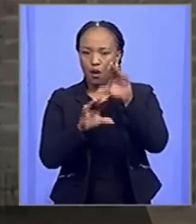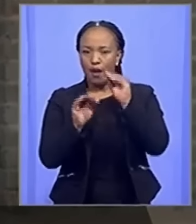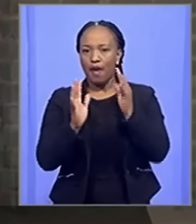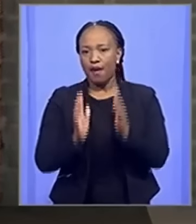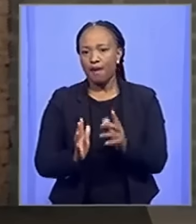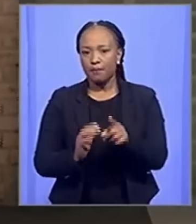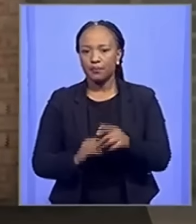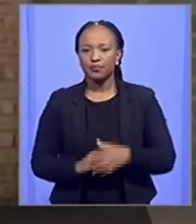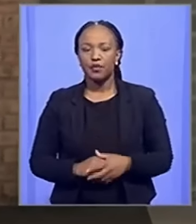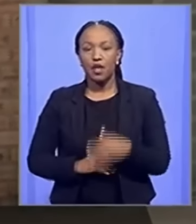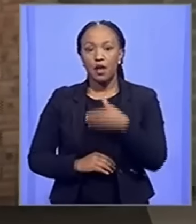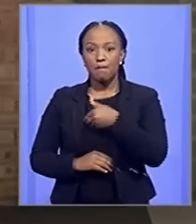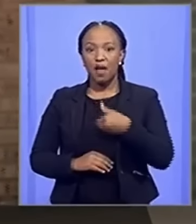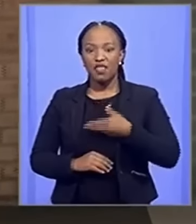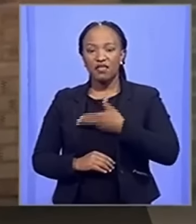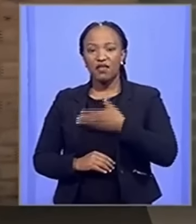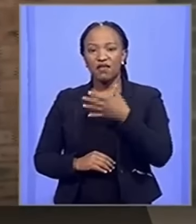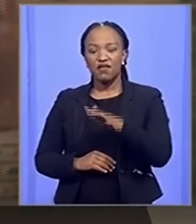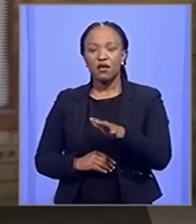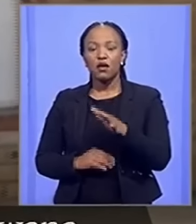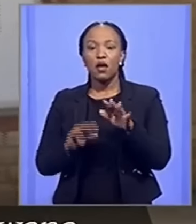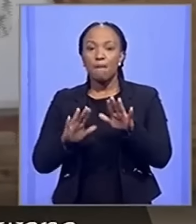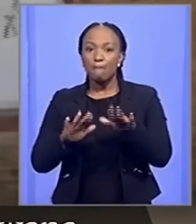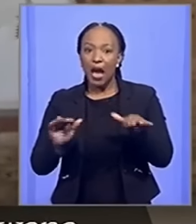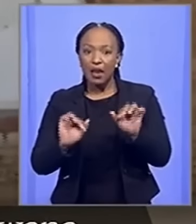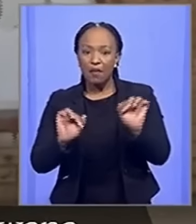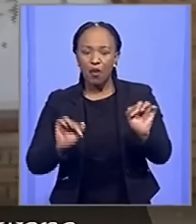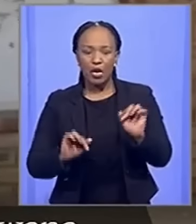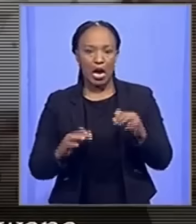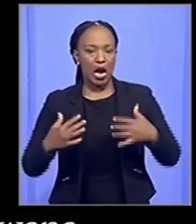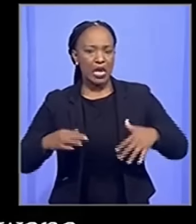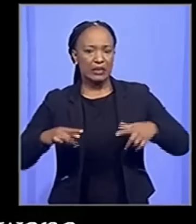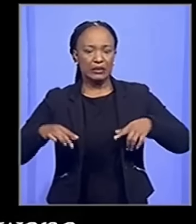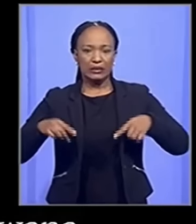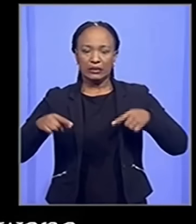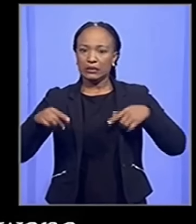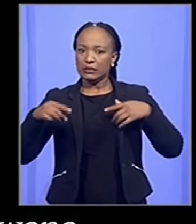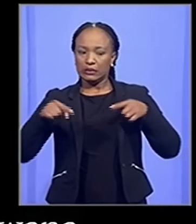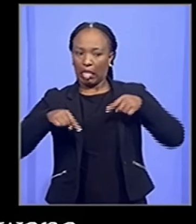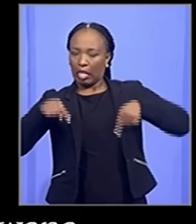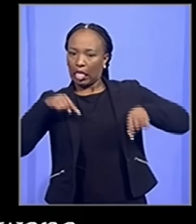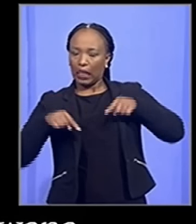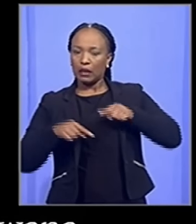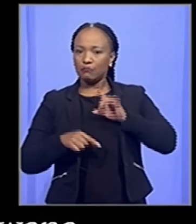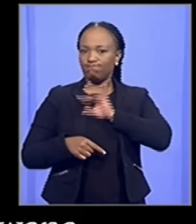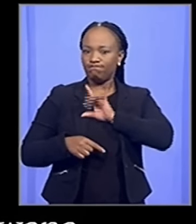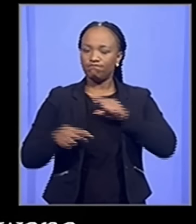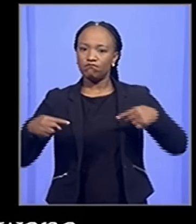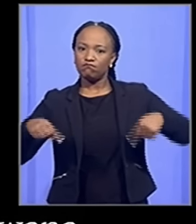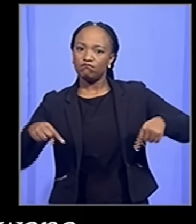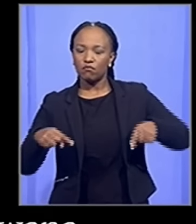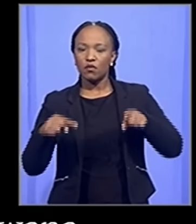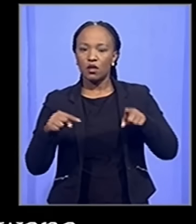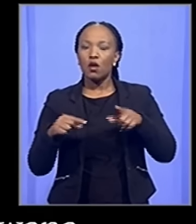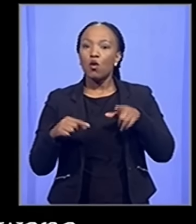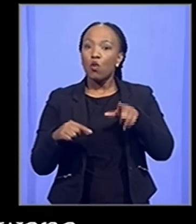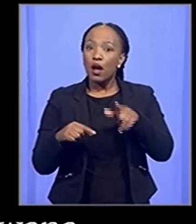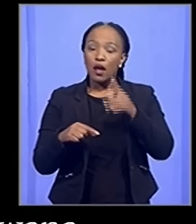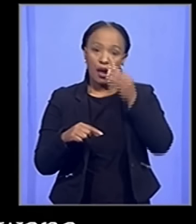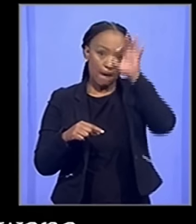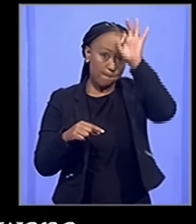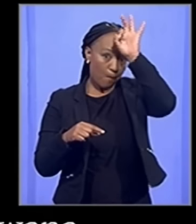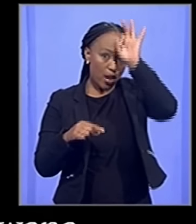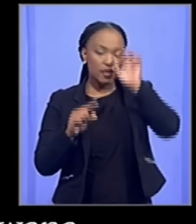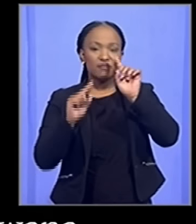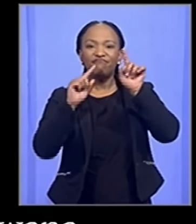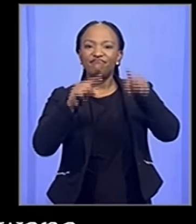Batswadi ba re bana ba bona ba setse ba tshogile ka baka la ketsahalo ena. Ba re mapolesa a ne a batlana le dithetefatsi,